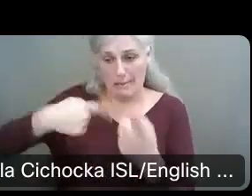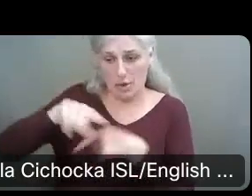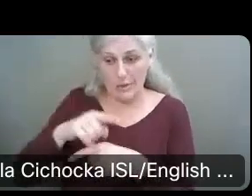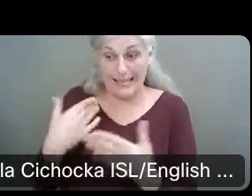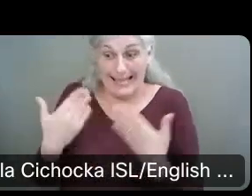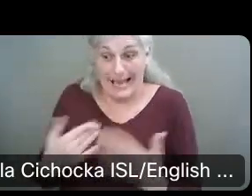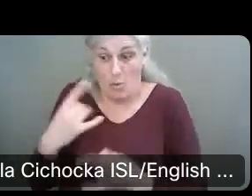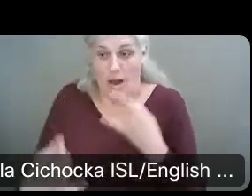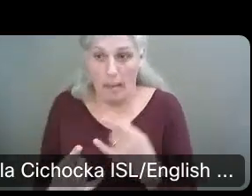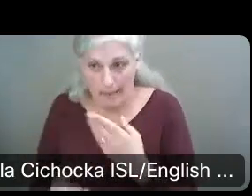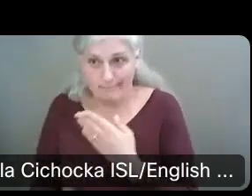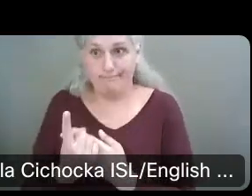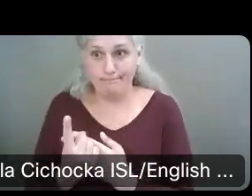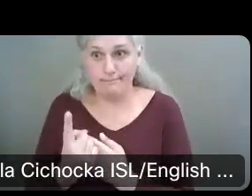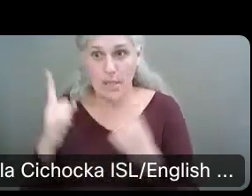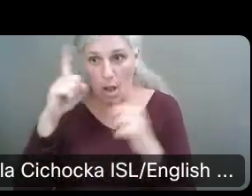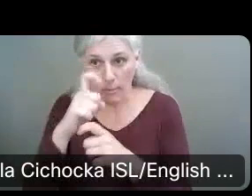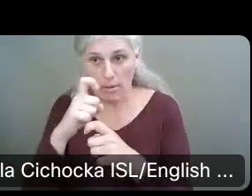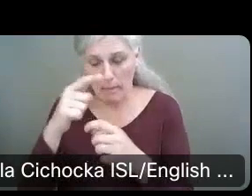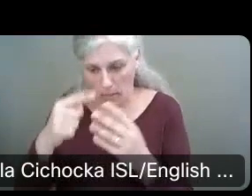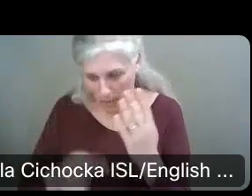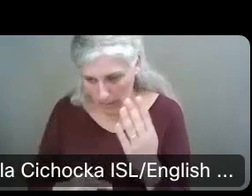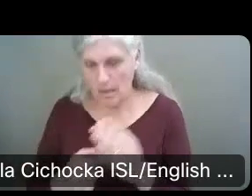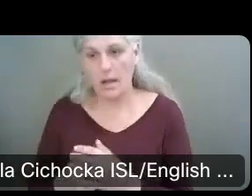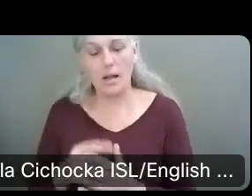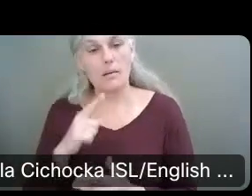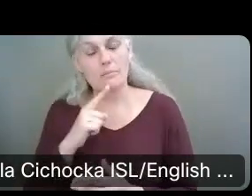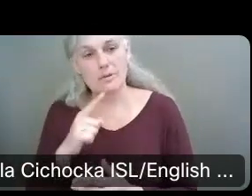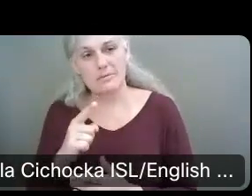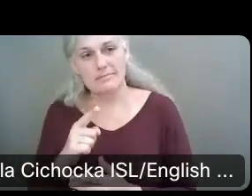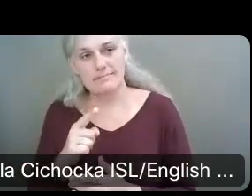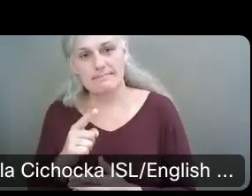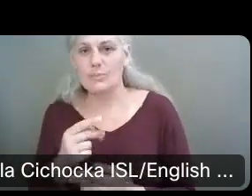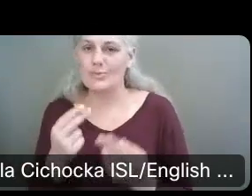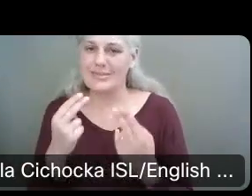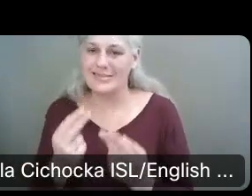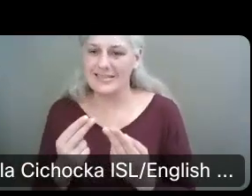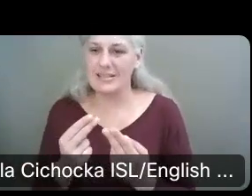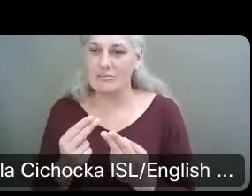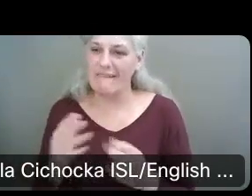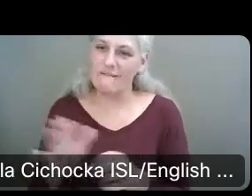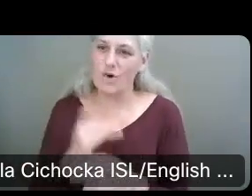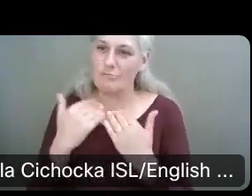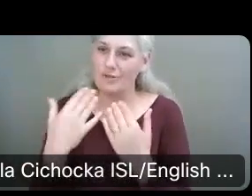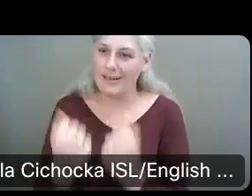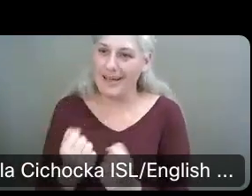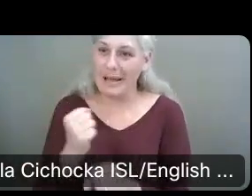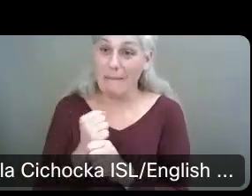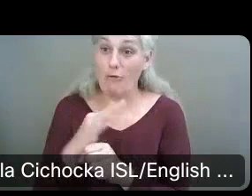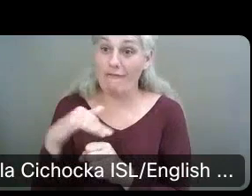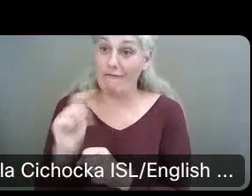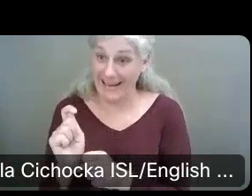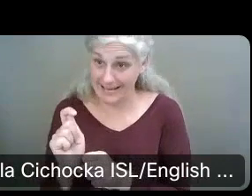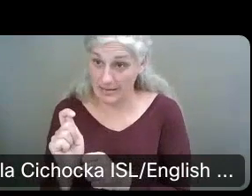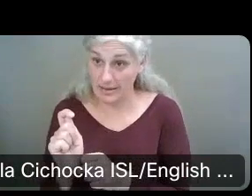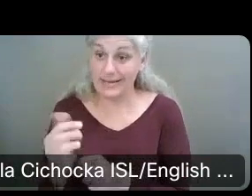now, et cetera, et cetera, et cetera. And to be, very well informed about the fact as to